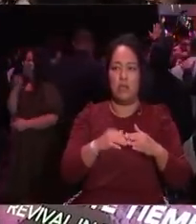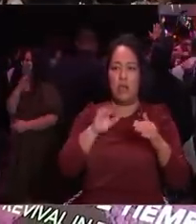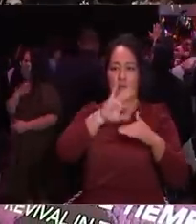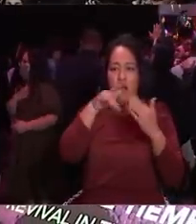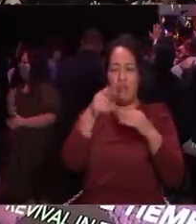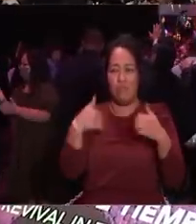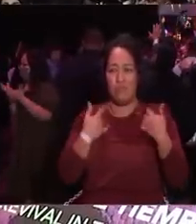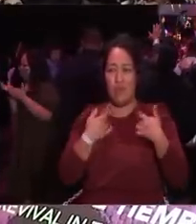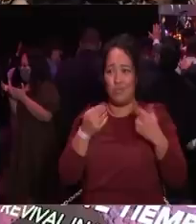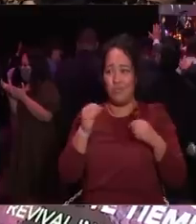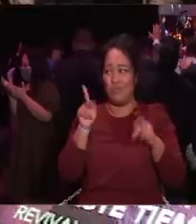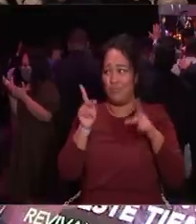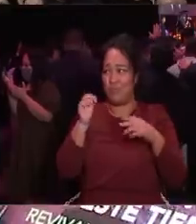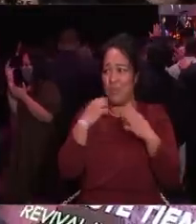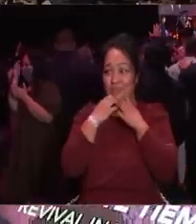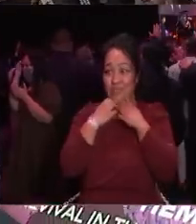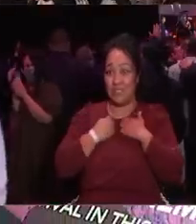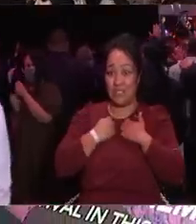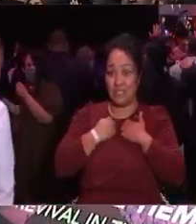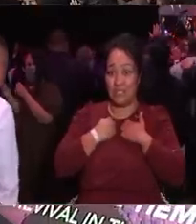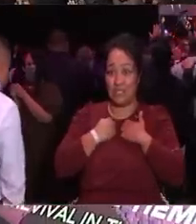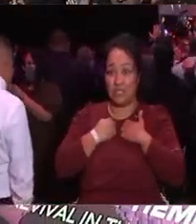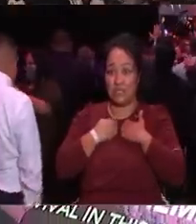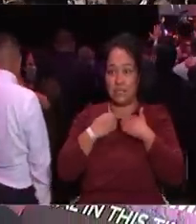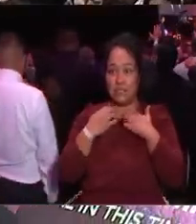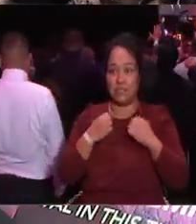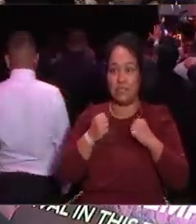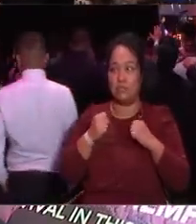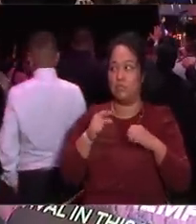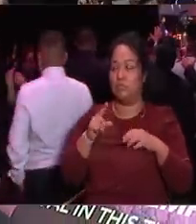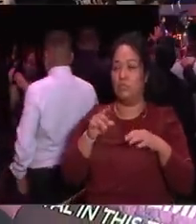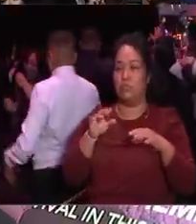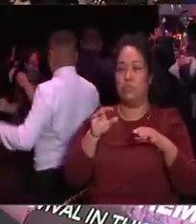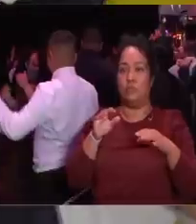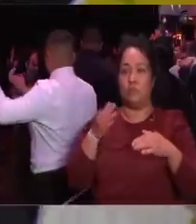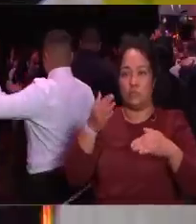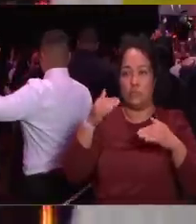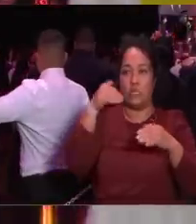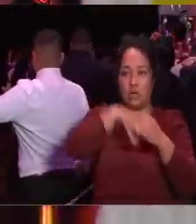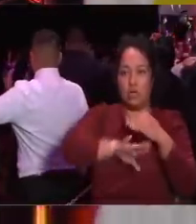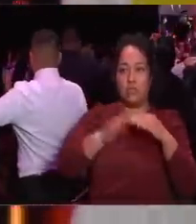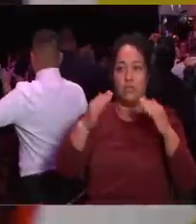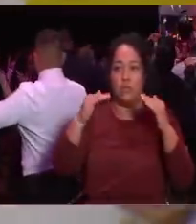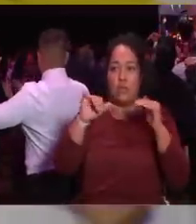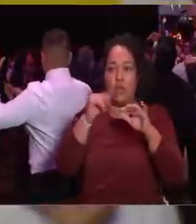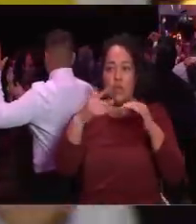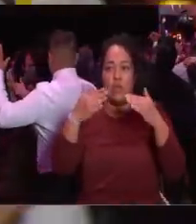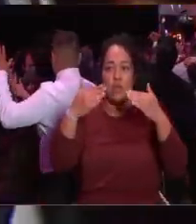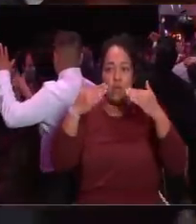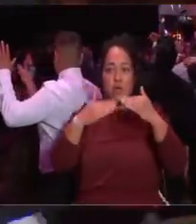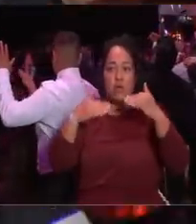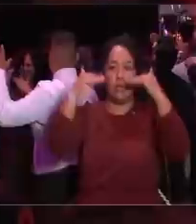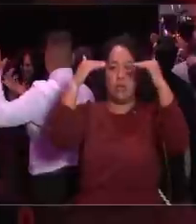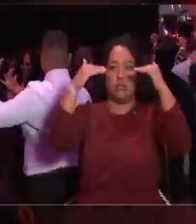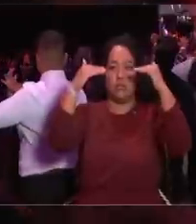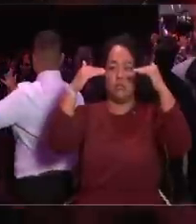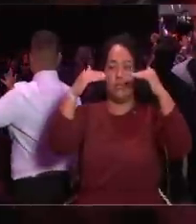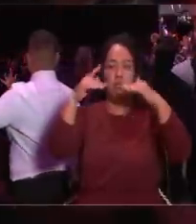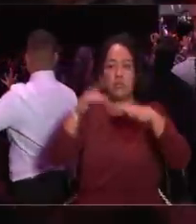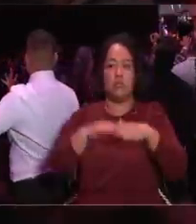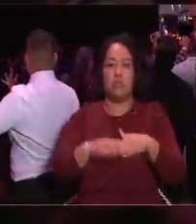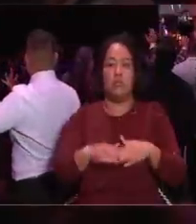they're desperate. Por entrar a otro nivel espiritual. To enter into another level. En el nombre de Jesucristo. In the name of